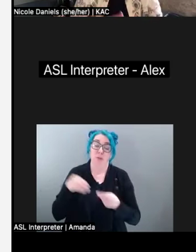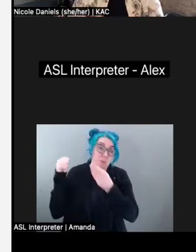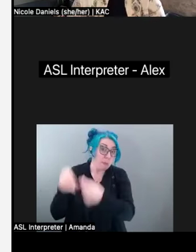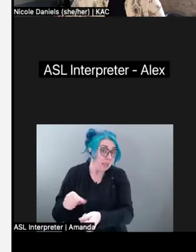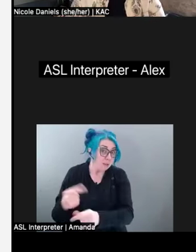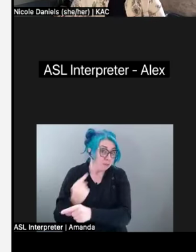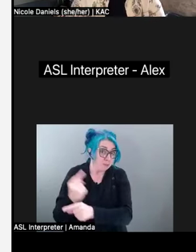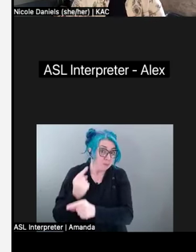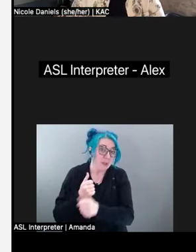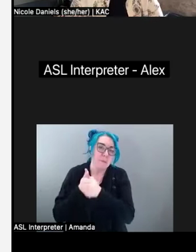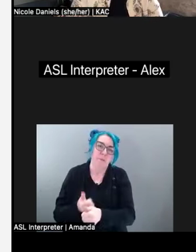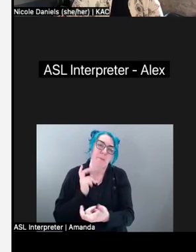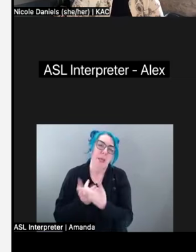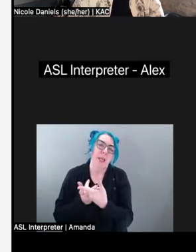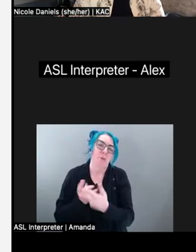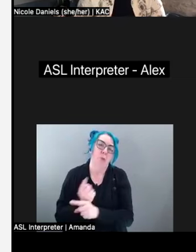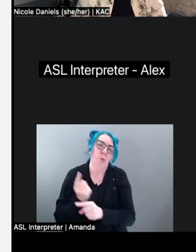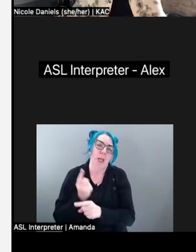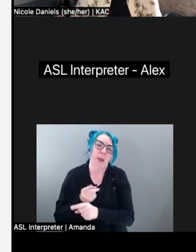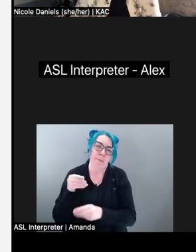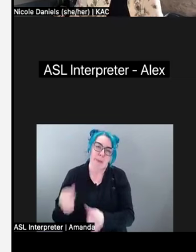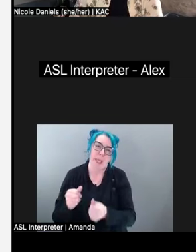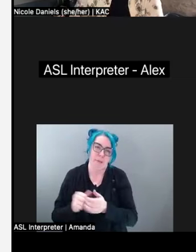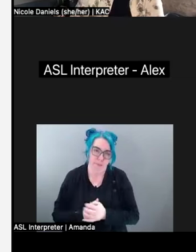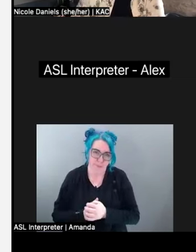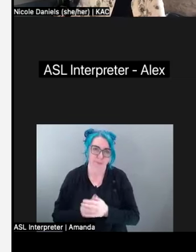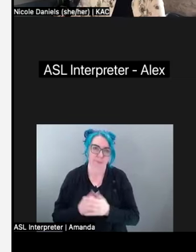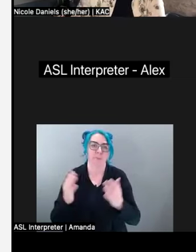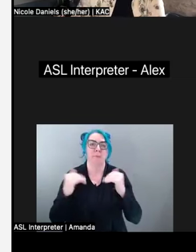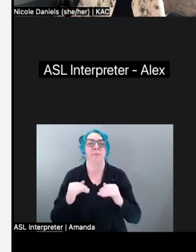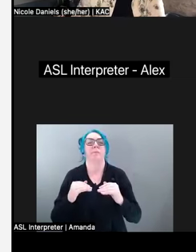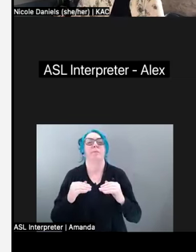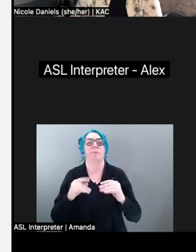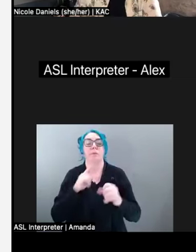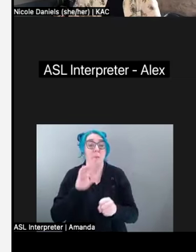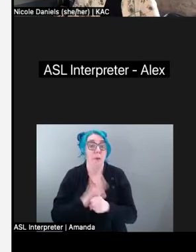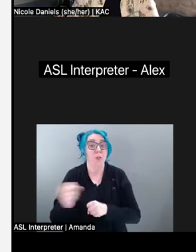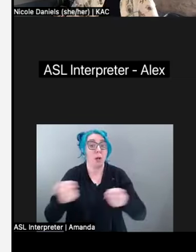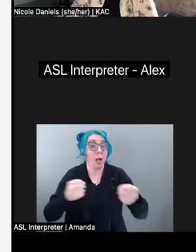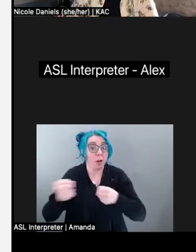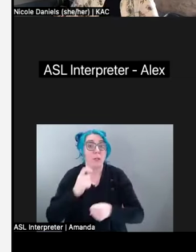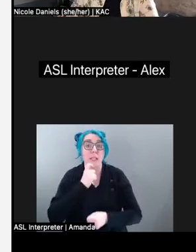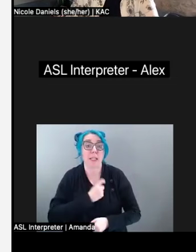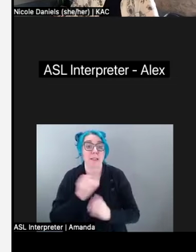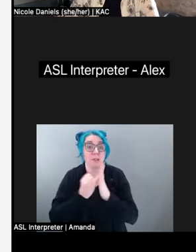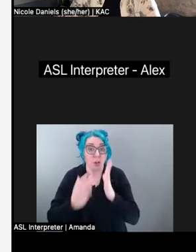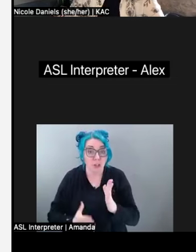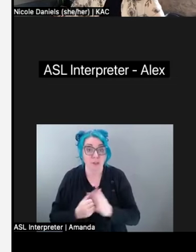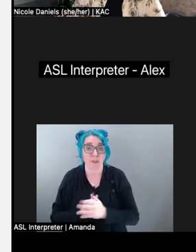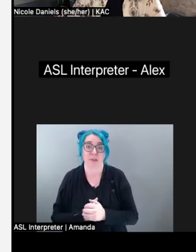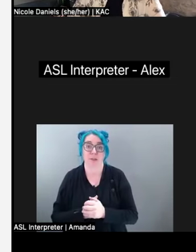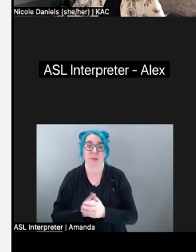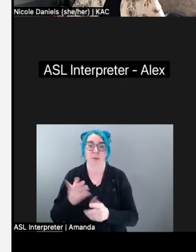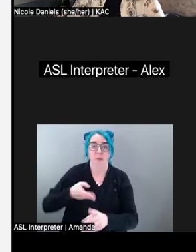arts sector, including opportunities for professional development and collaboration for emerging and established artists and groups, and